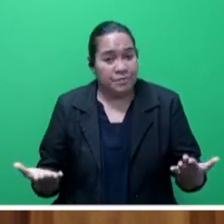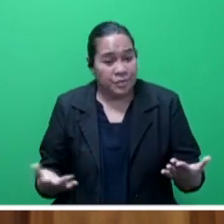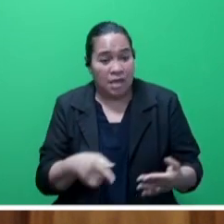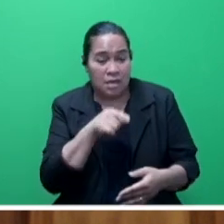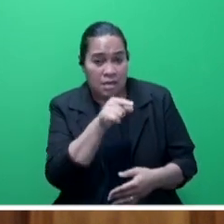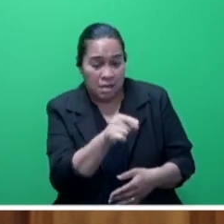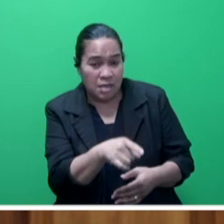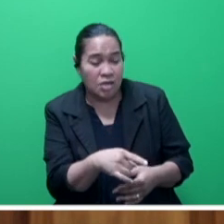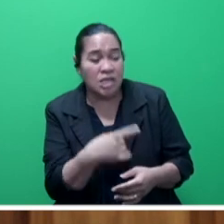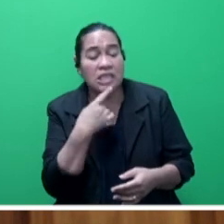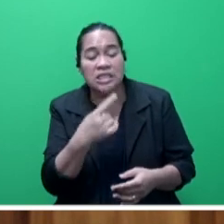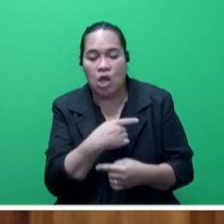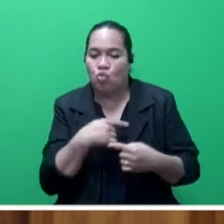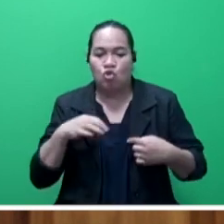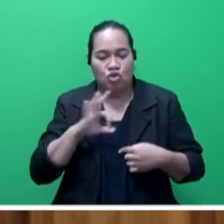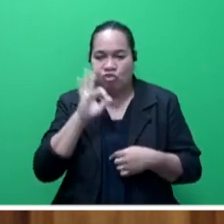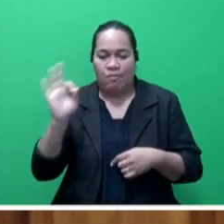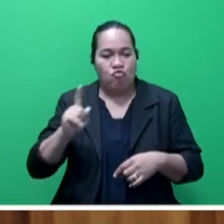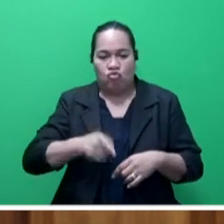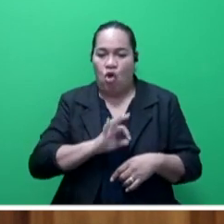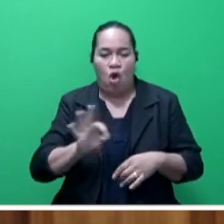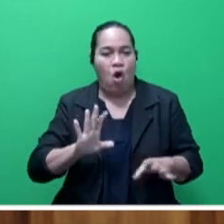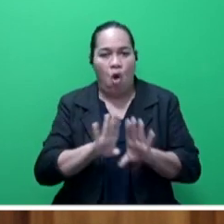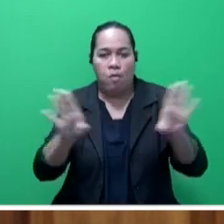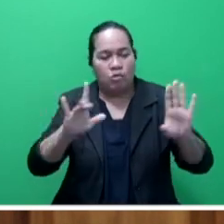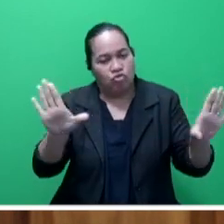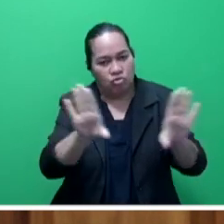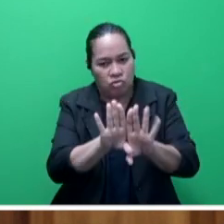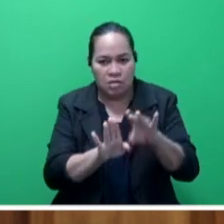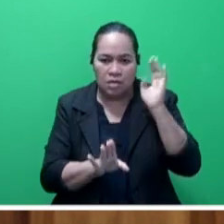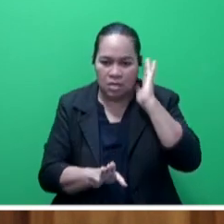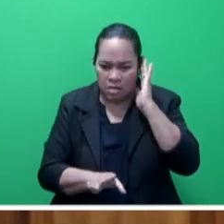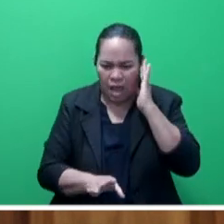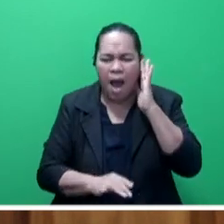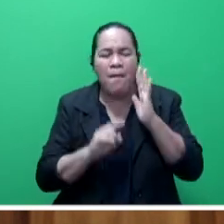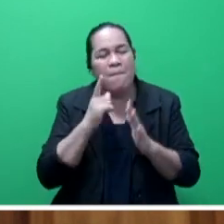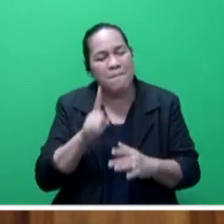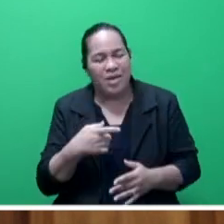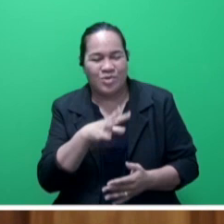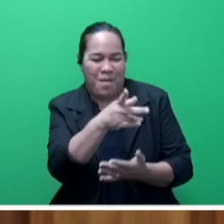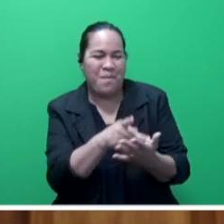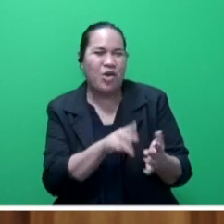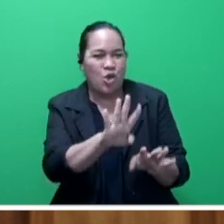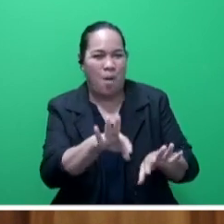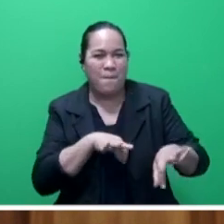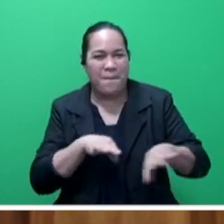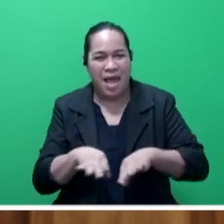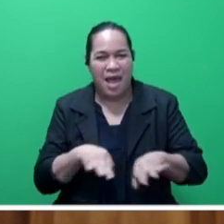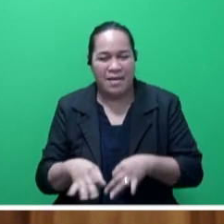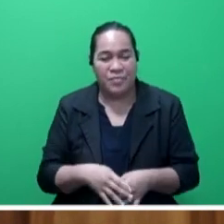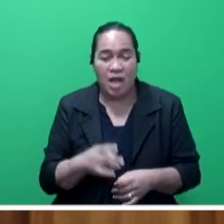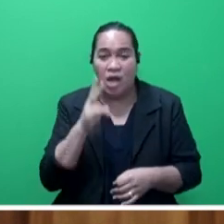as far as saying that we shouldn't open our borders. But this was part of their plan, Honourable Speaker, sir. Over the